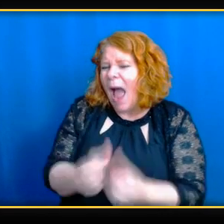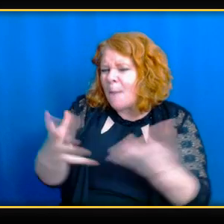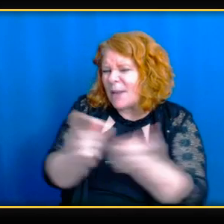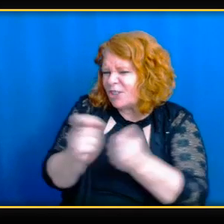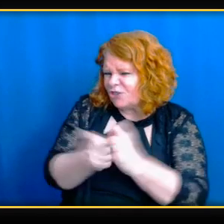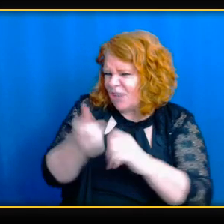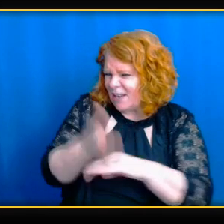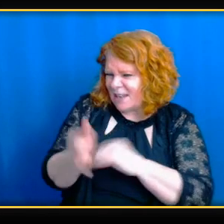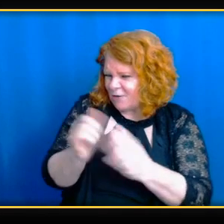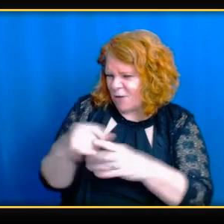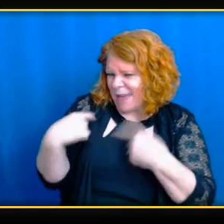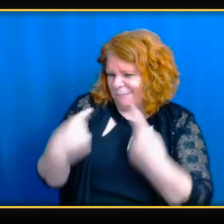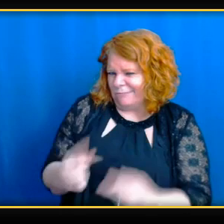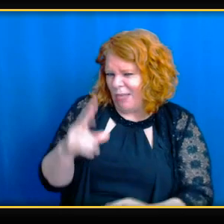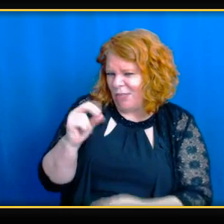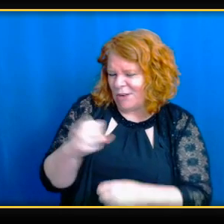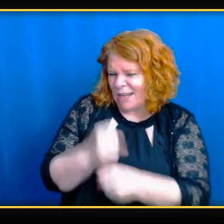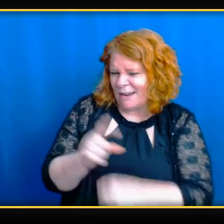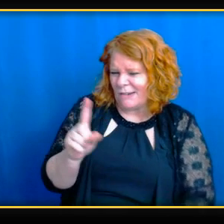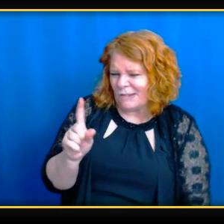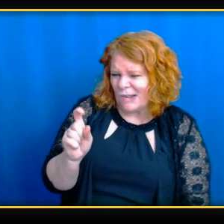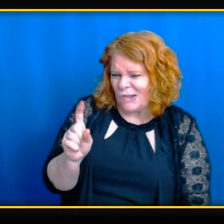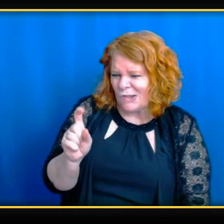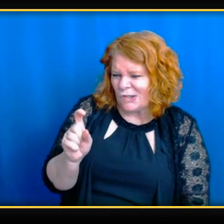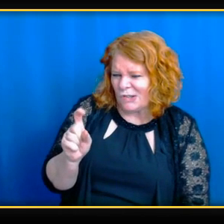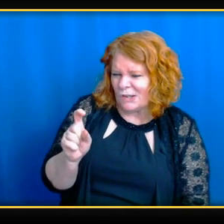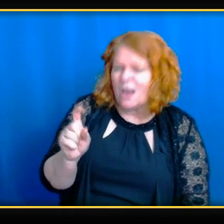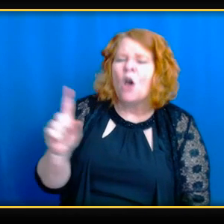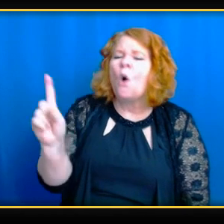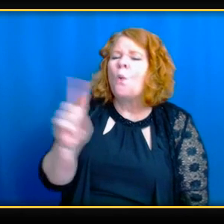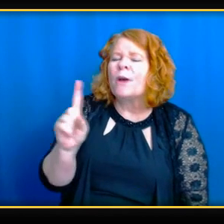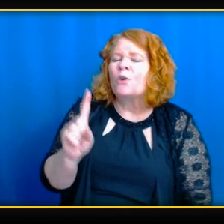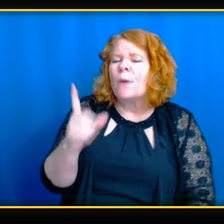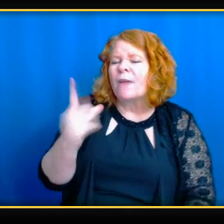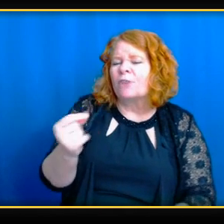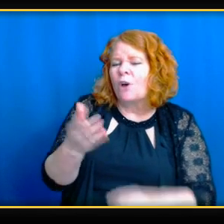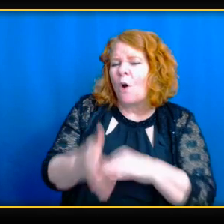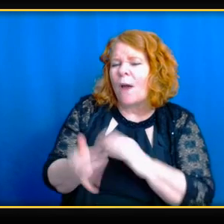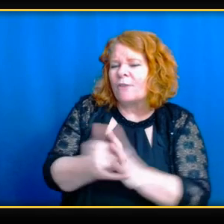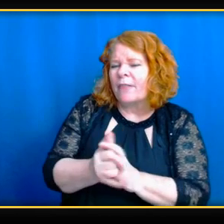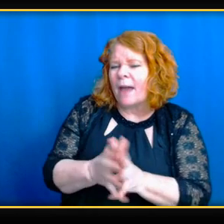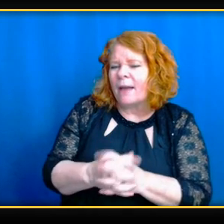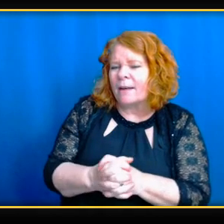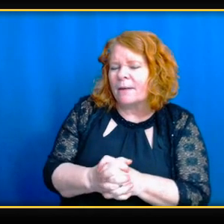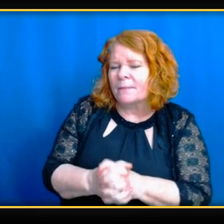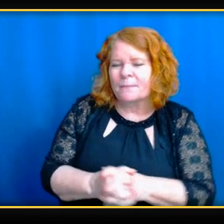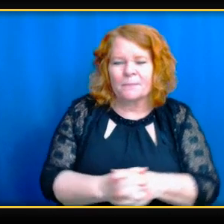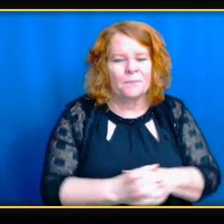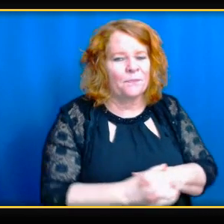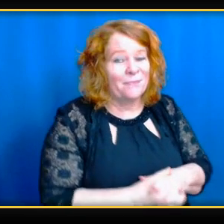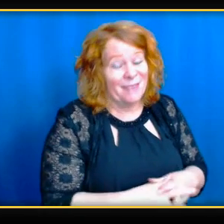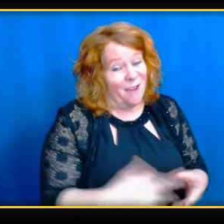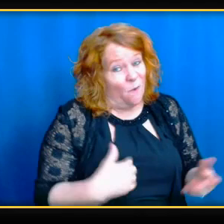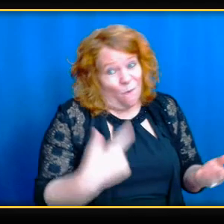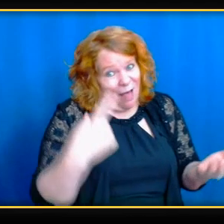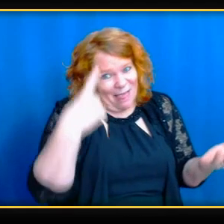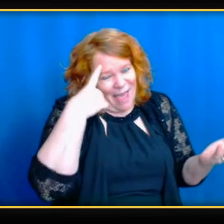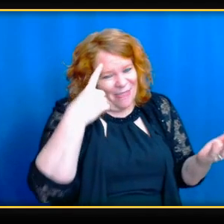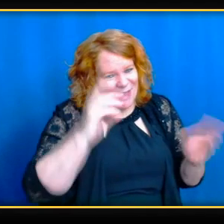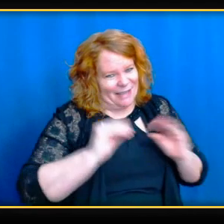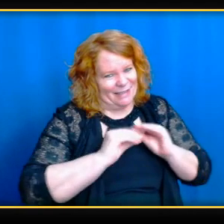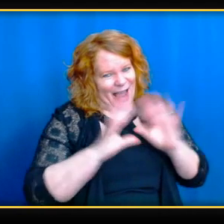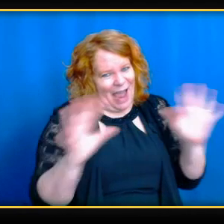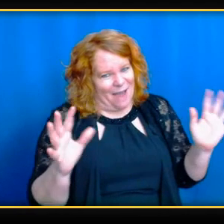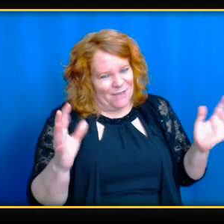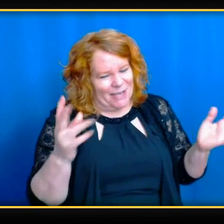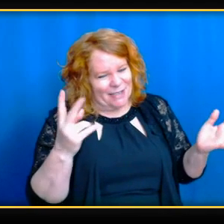30 years, and where do we still have to go? I think it goes without saying that much of the